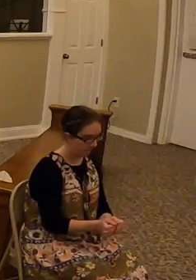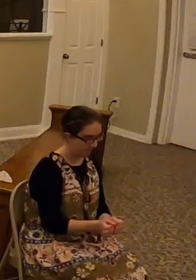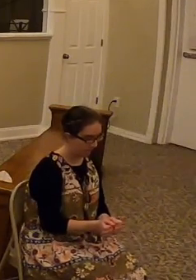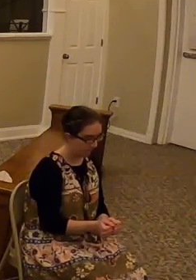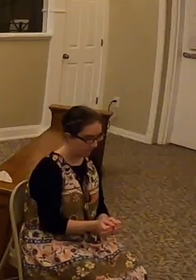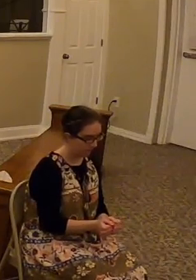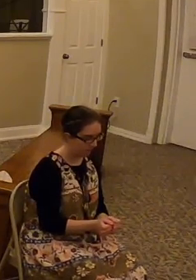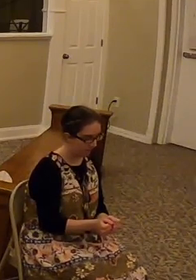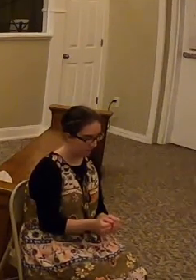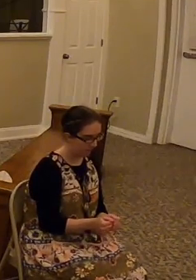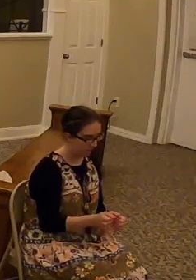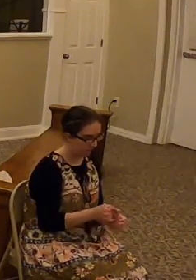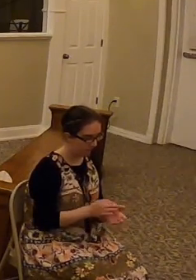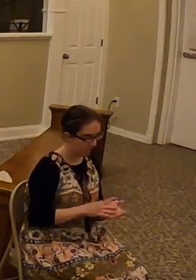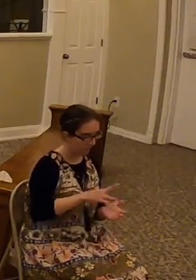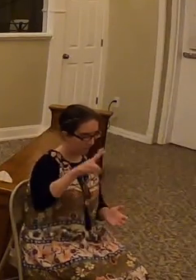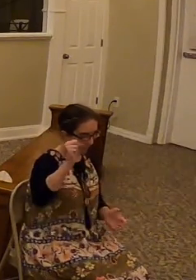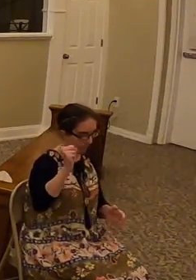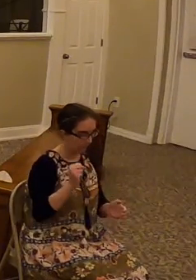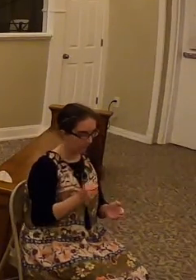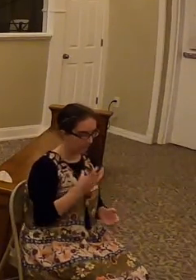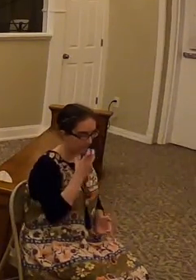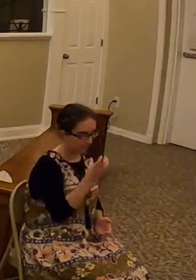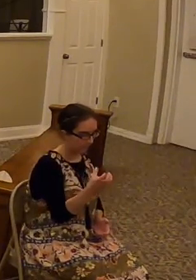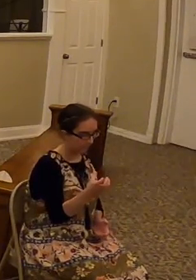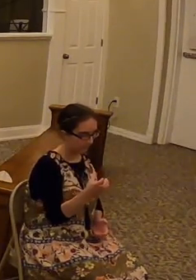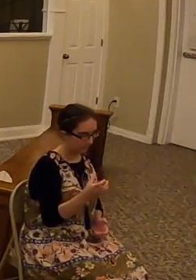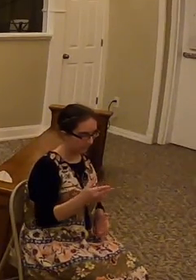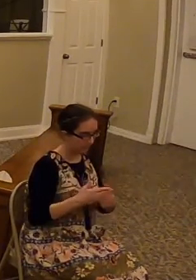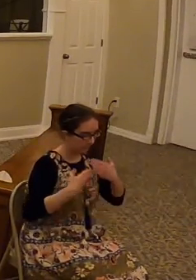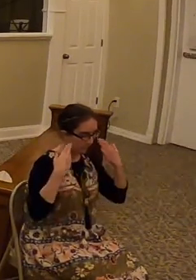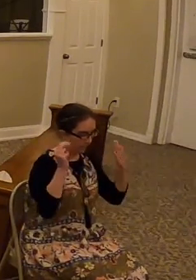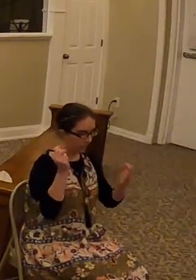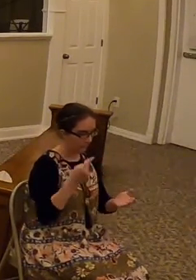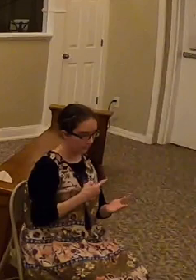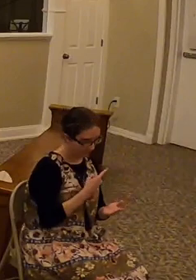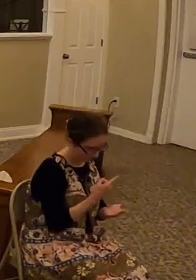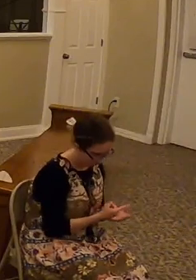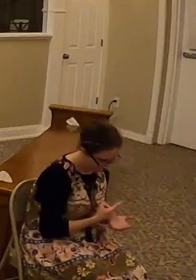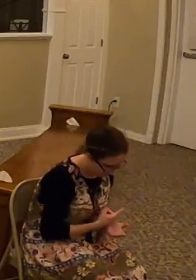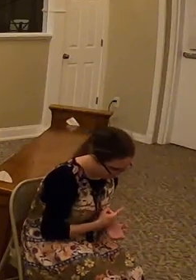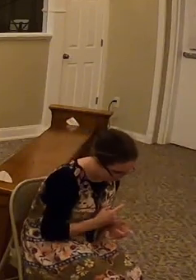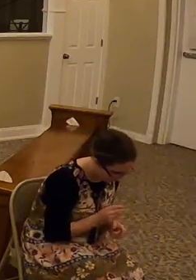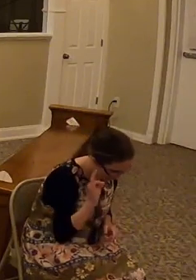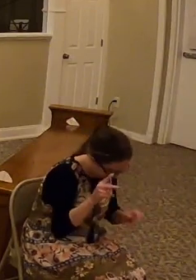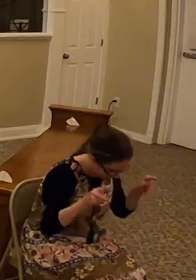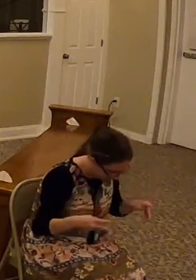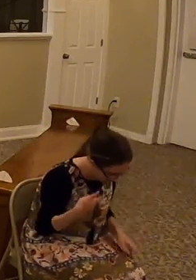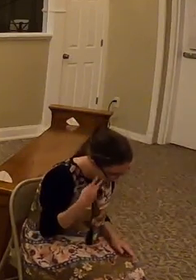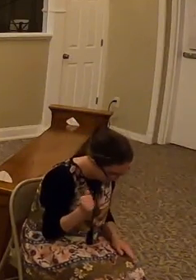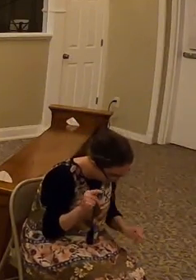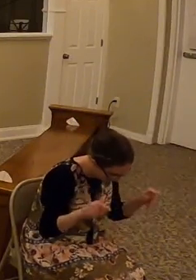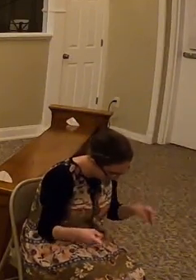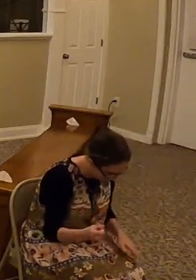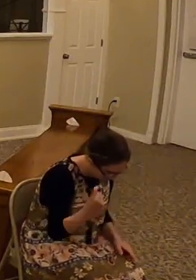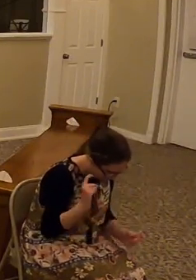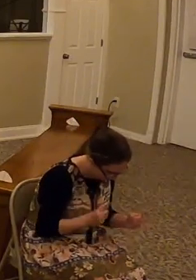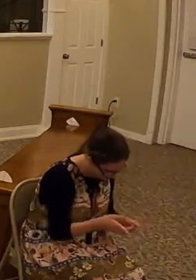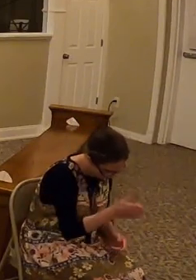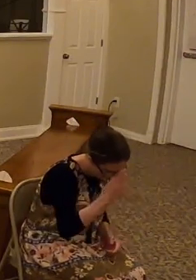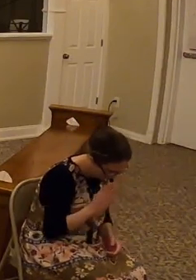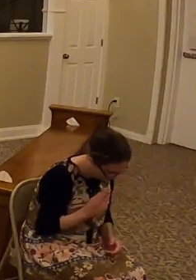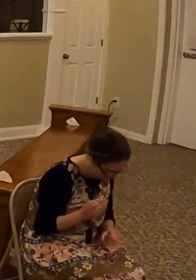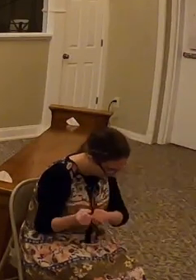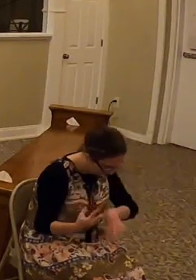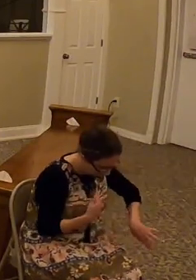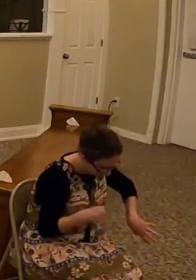Amen. So it's really a glorious calling. Amen. It's joyous sometimes when a pastor sees someone come into God's church and